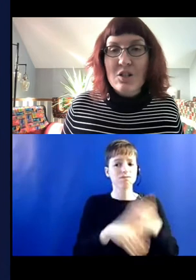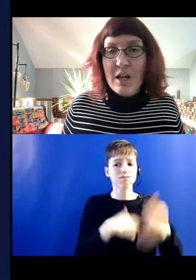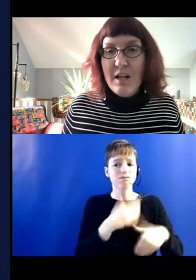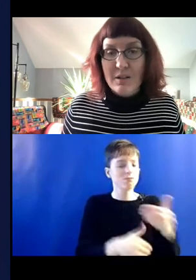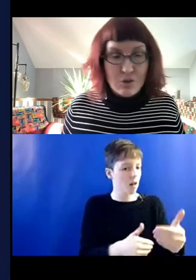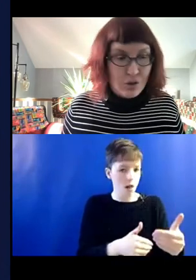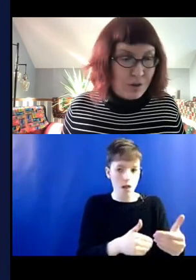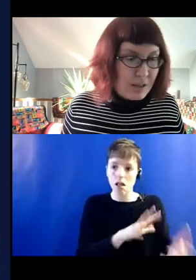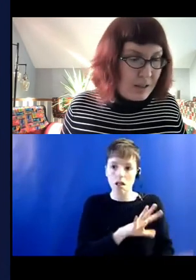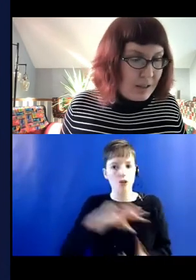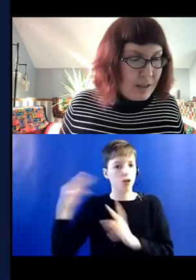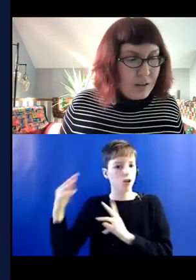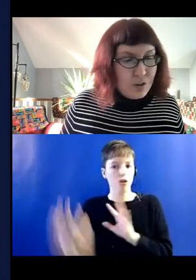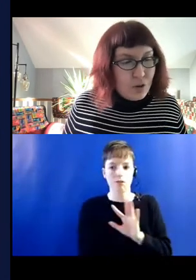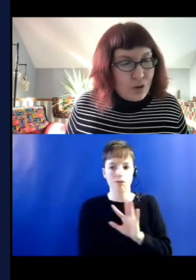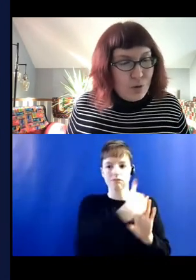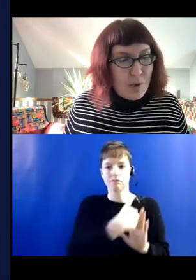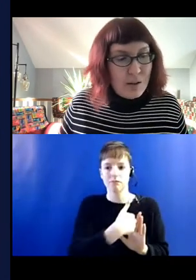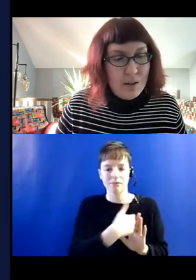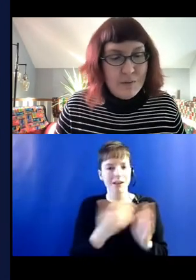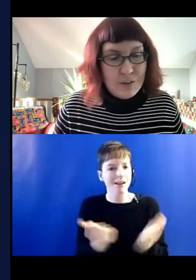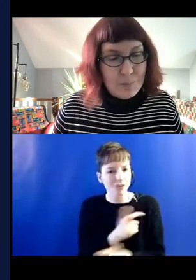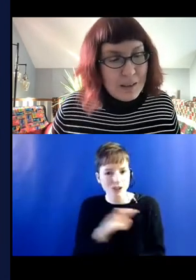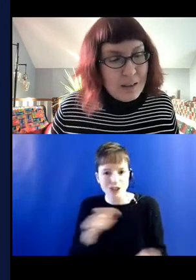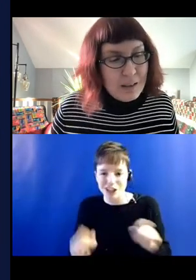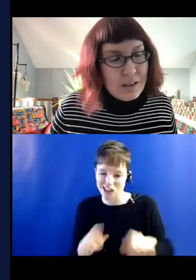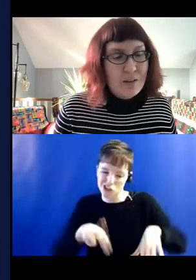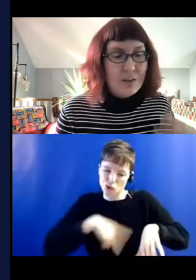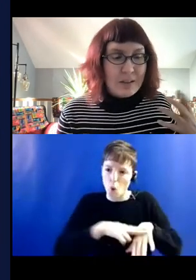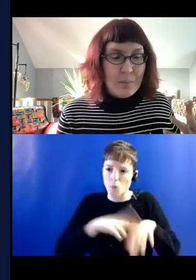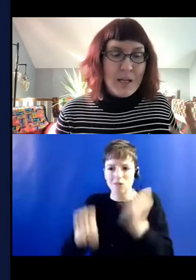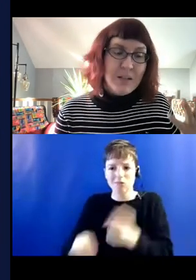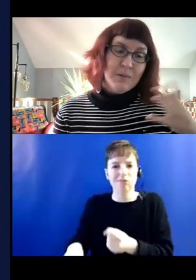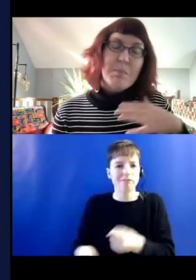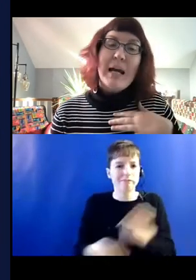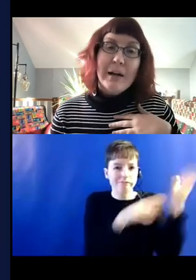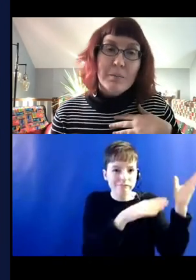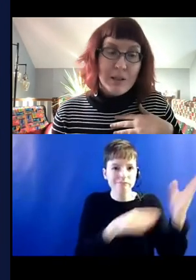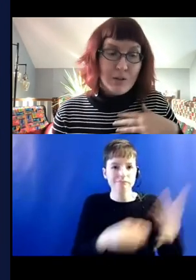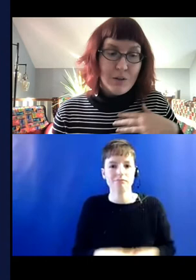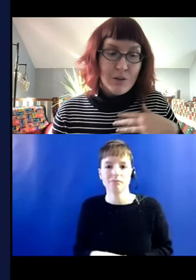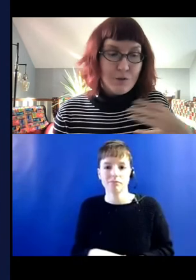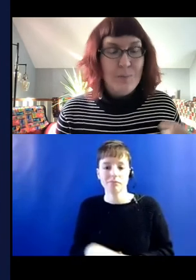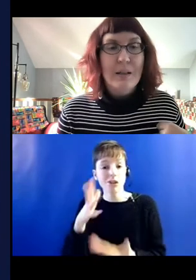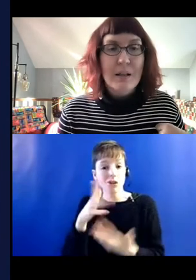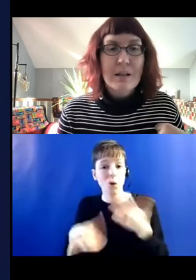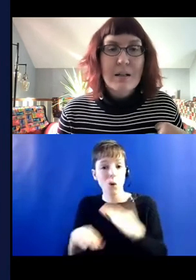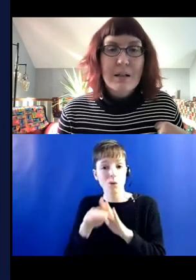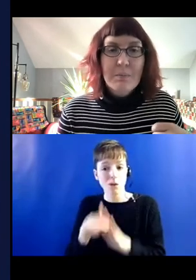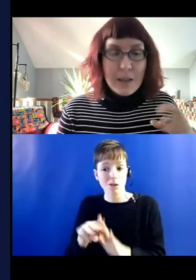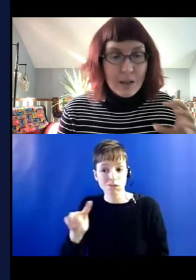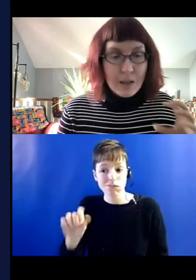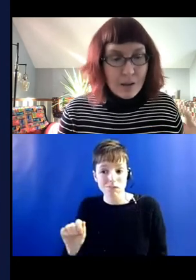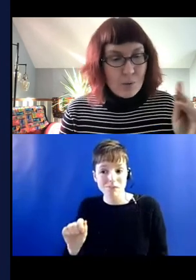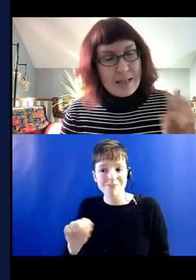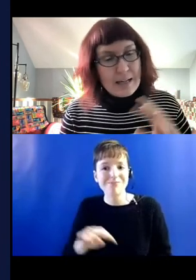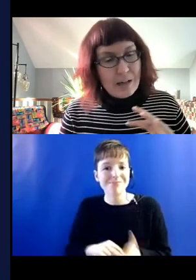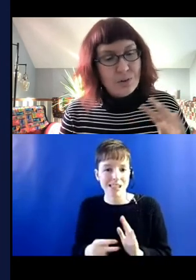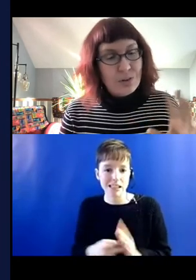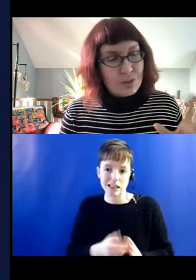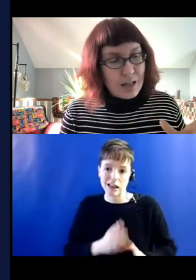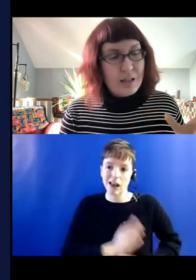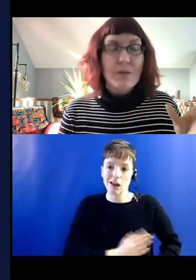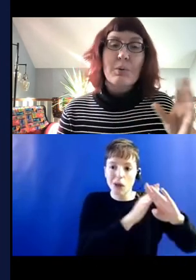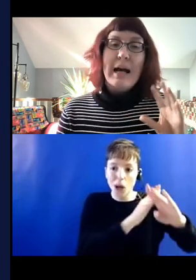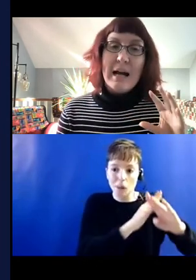Everything had changed. The social model of disability then separates impairment from disability by arguing that